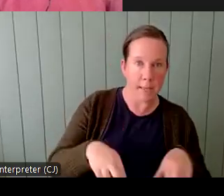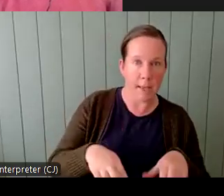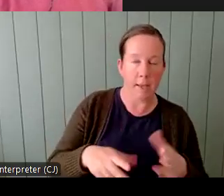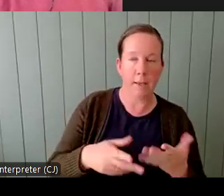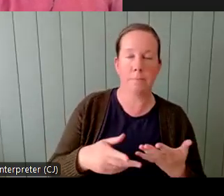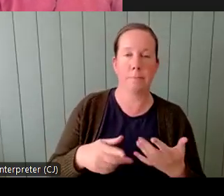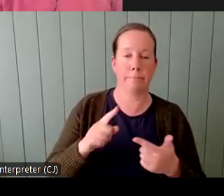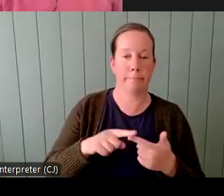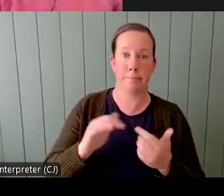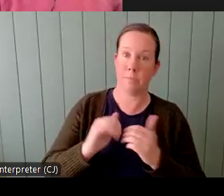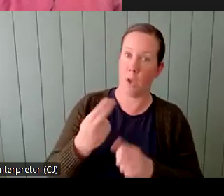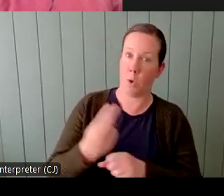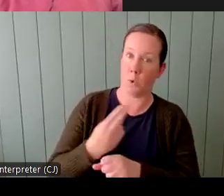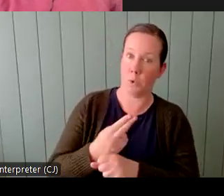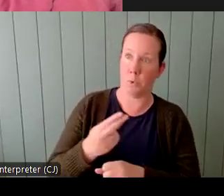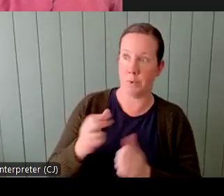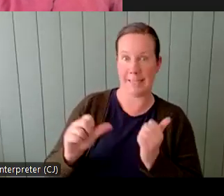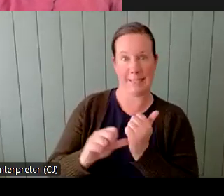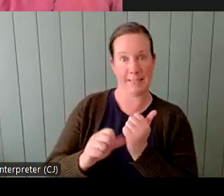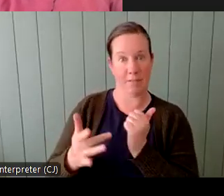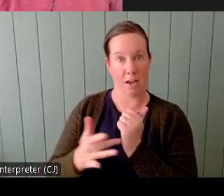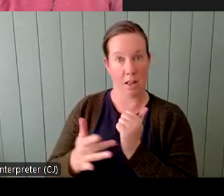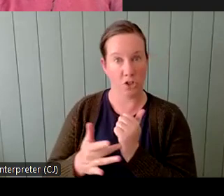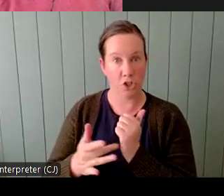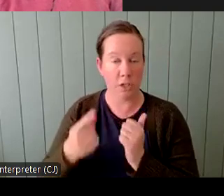using assistive technology in your job search,